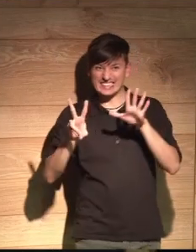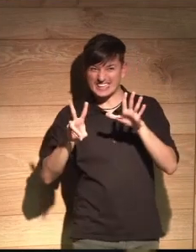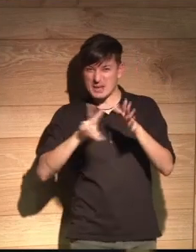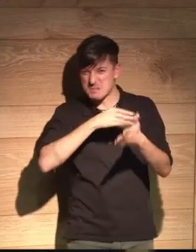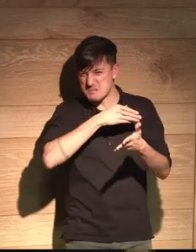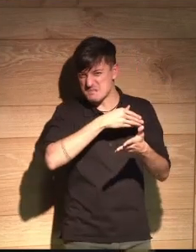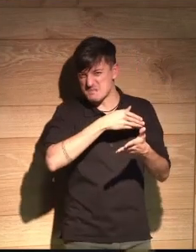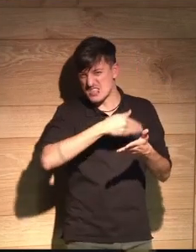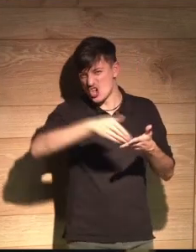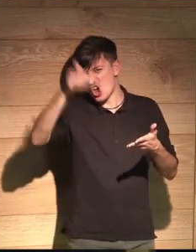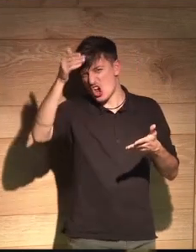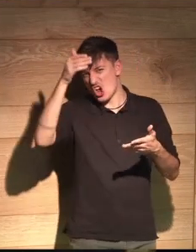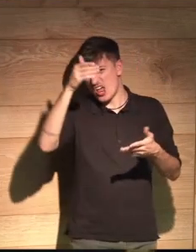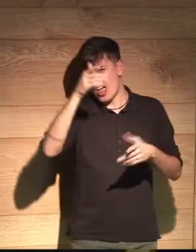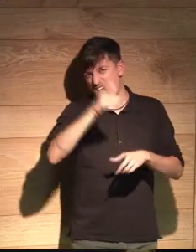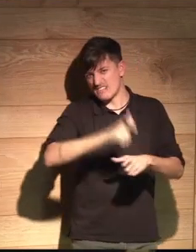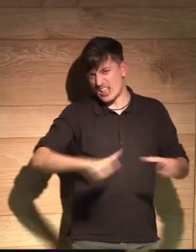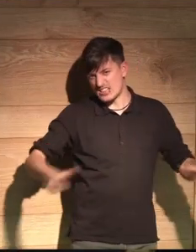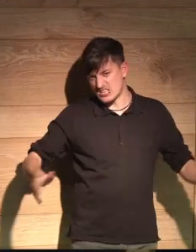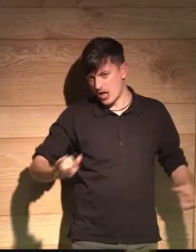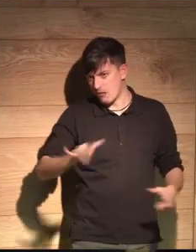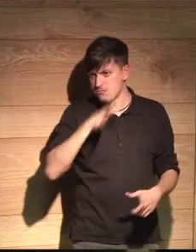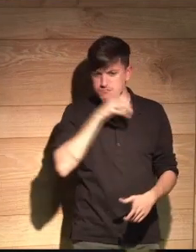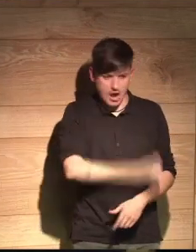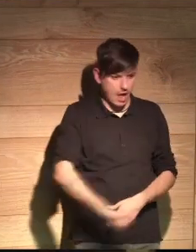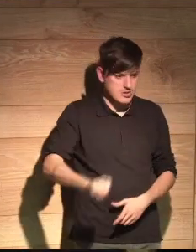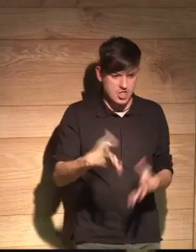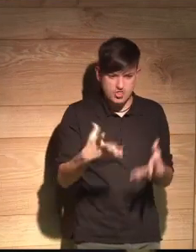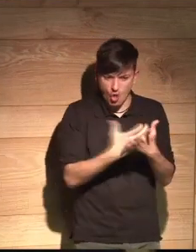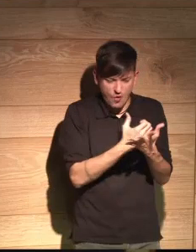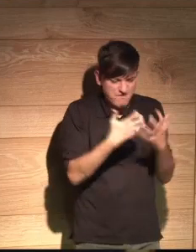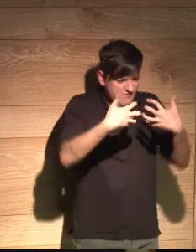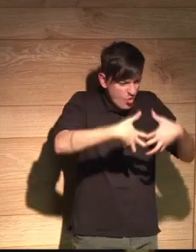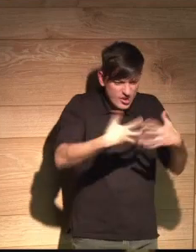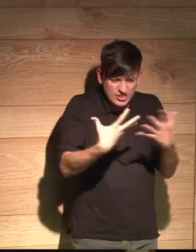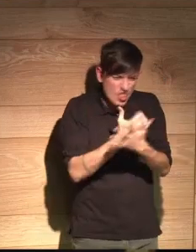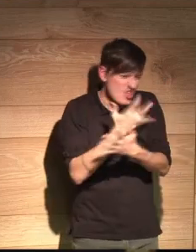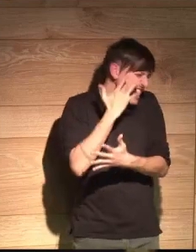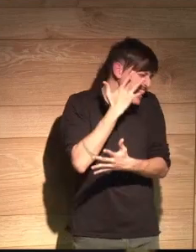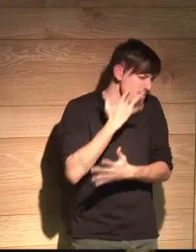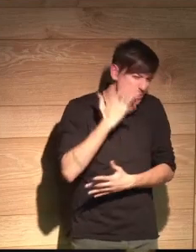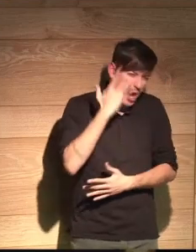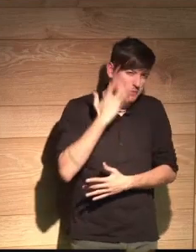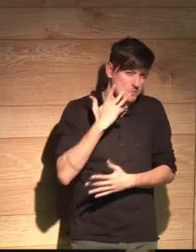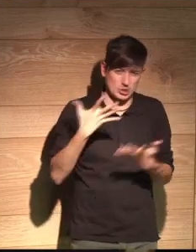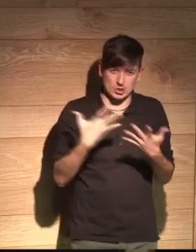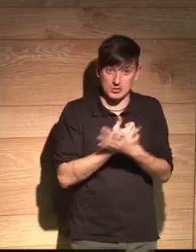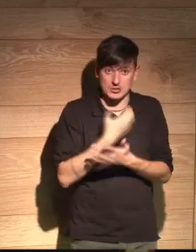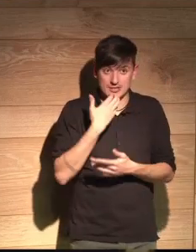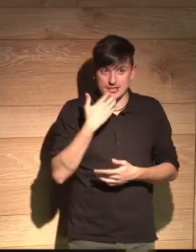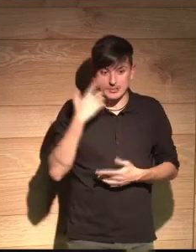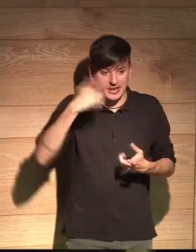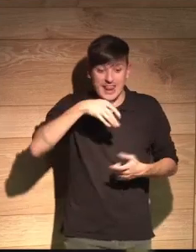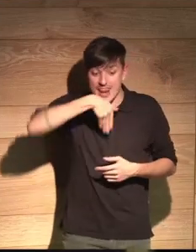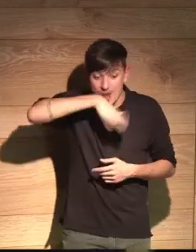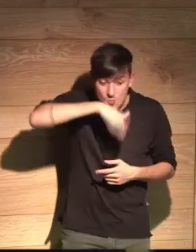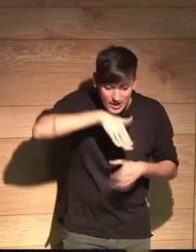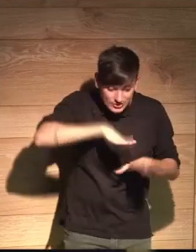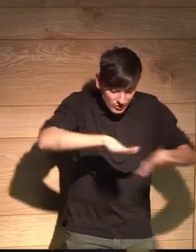37 million inhabitants, and almost the population in Spain. And it's marvelous. Everything works. Tokyo is clean. That you